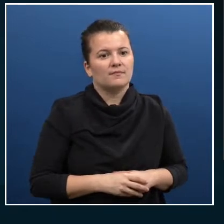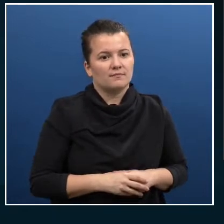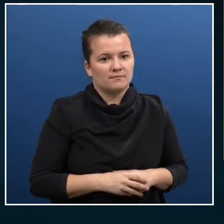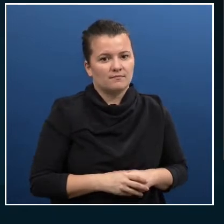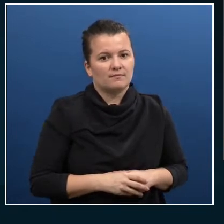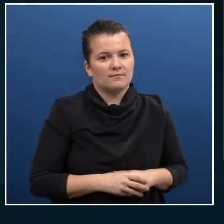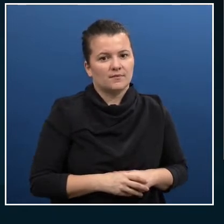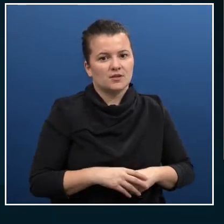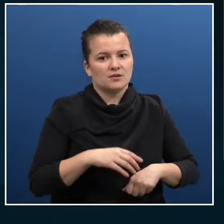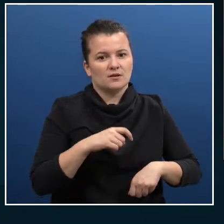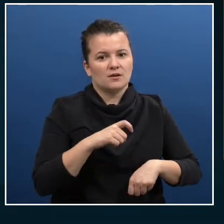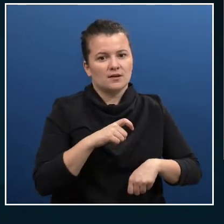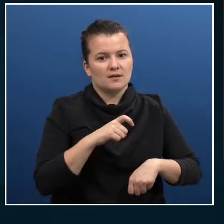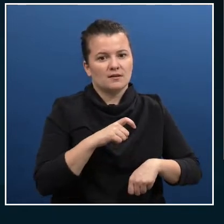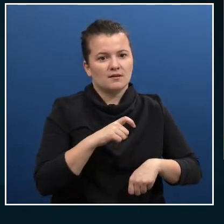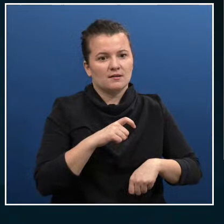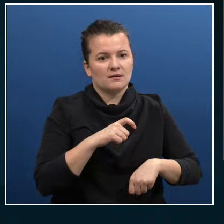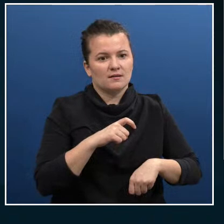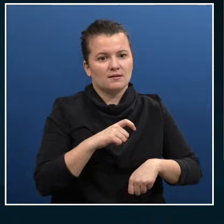Typing in